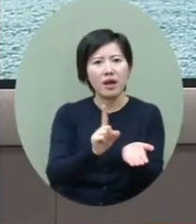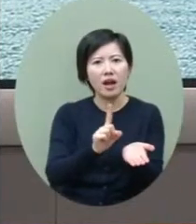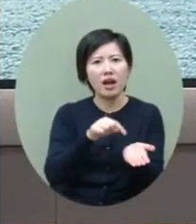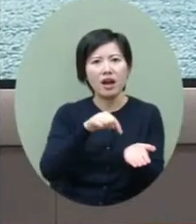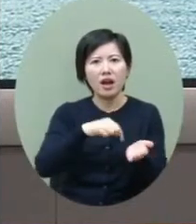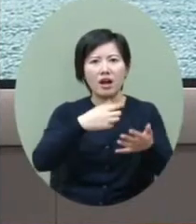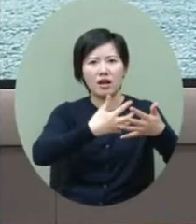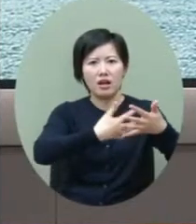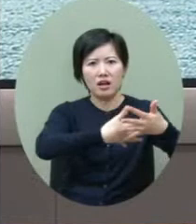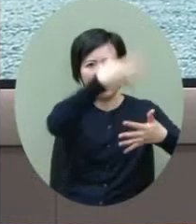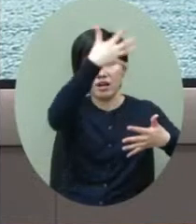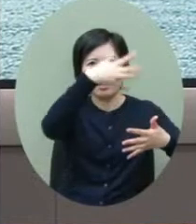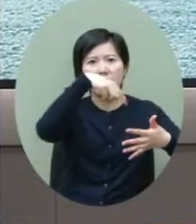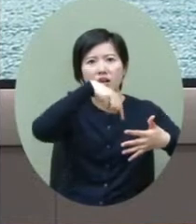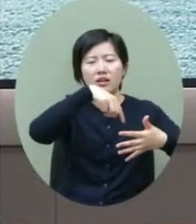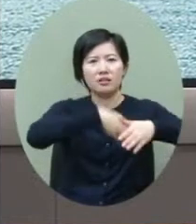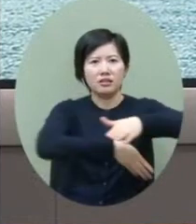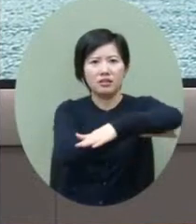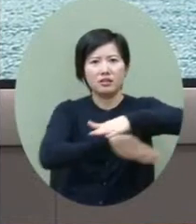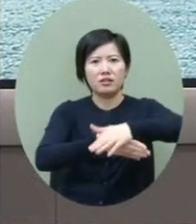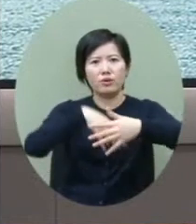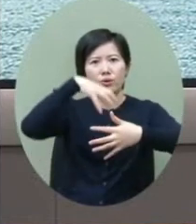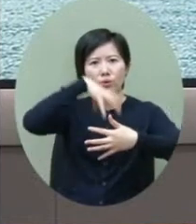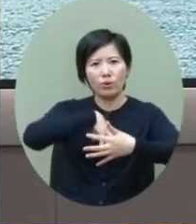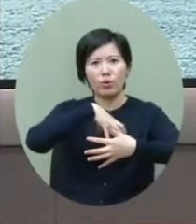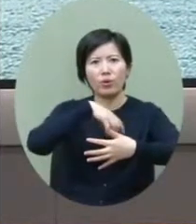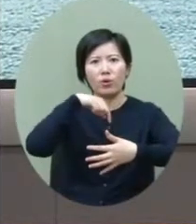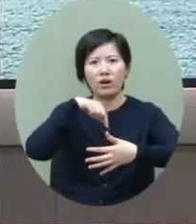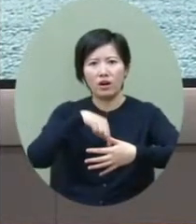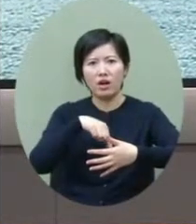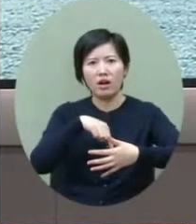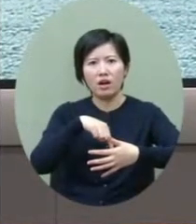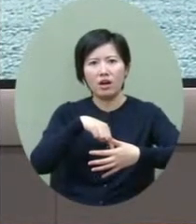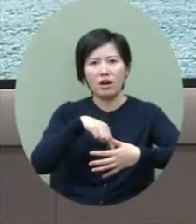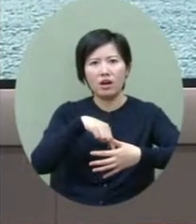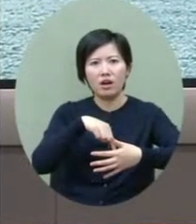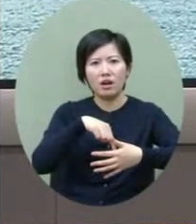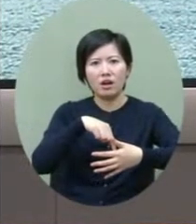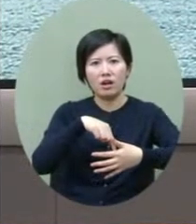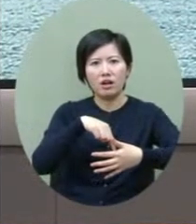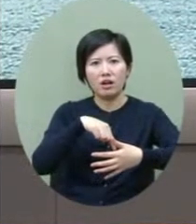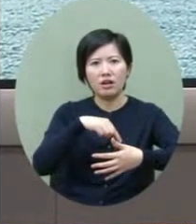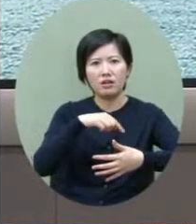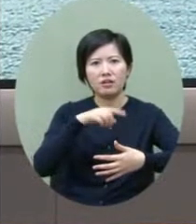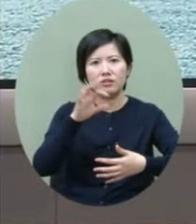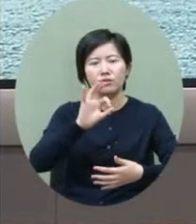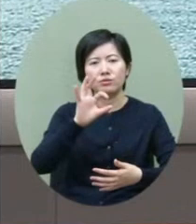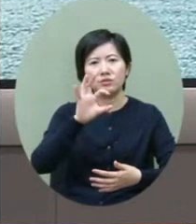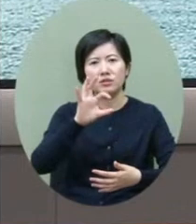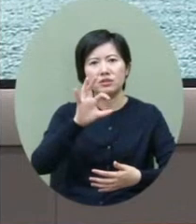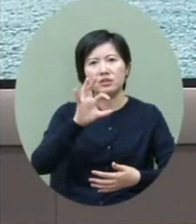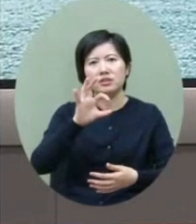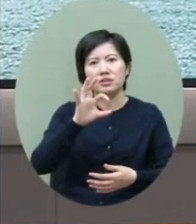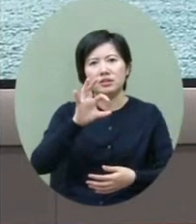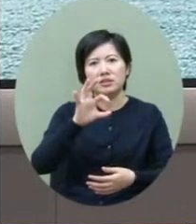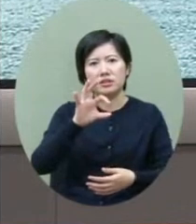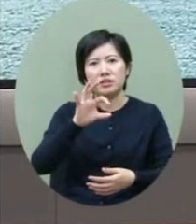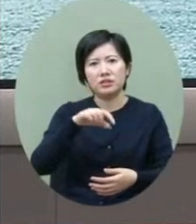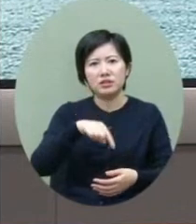They are located inside the residential units. 1 unit